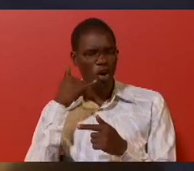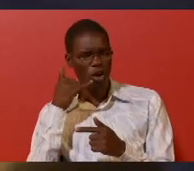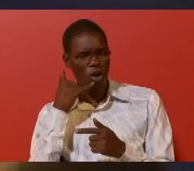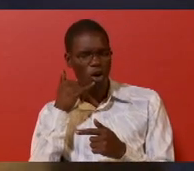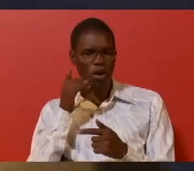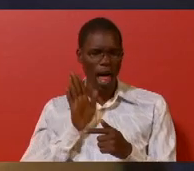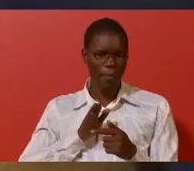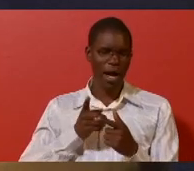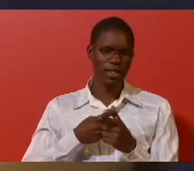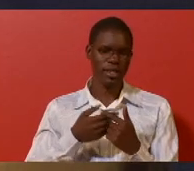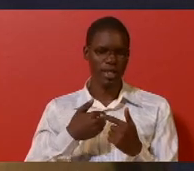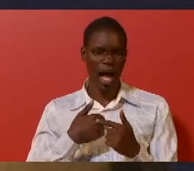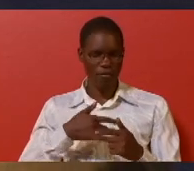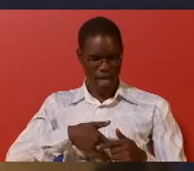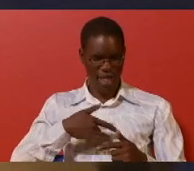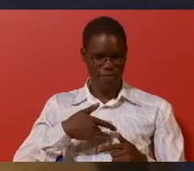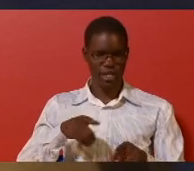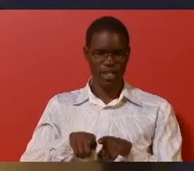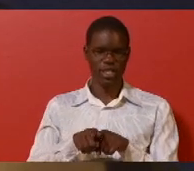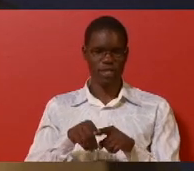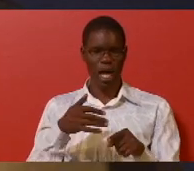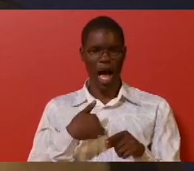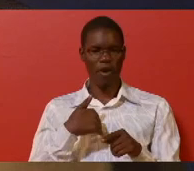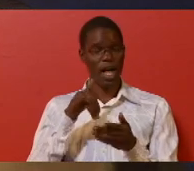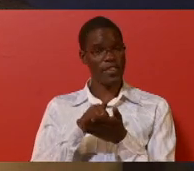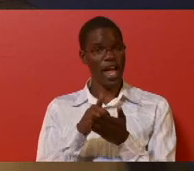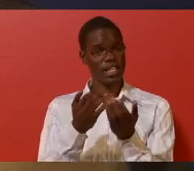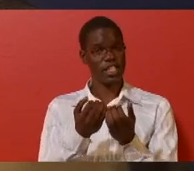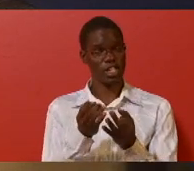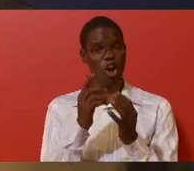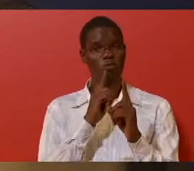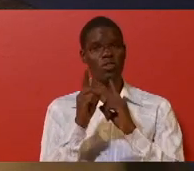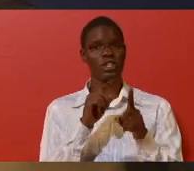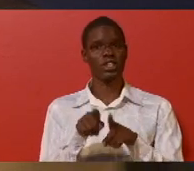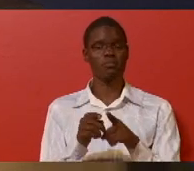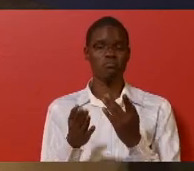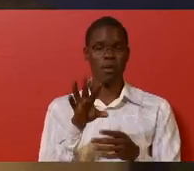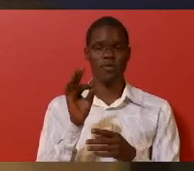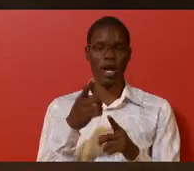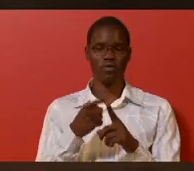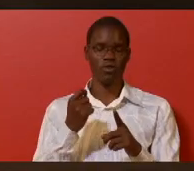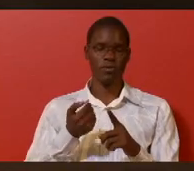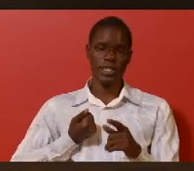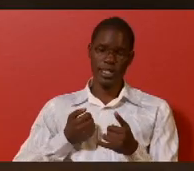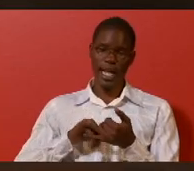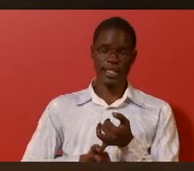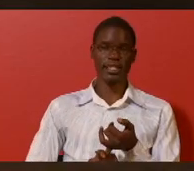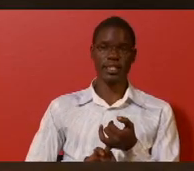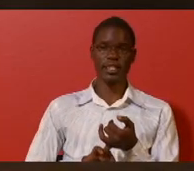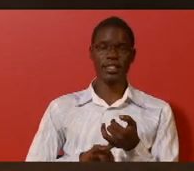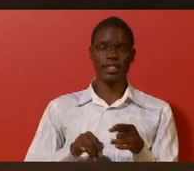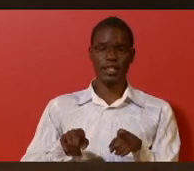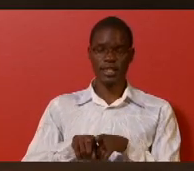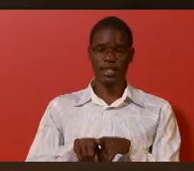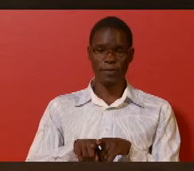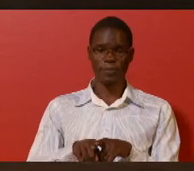and get that filled, that need for talking. She can get it from her mother. She can get it from her sister. Yes, but you know who she's